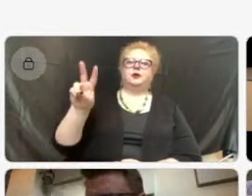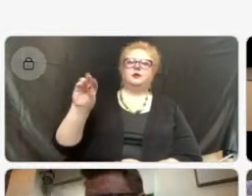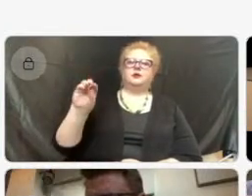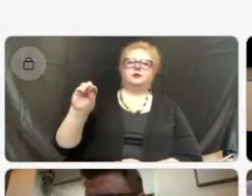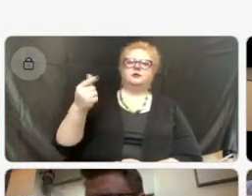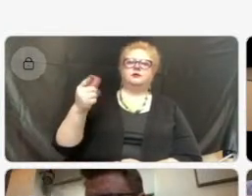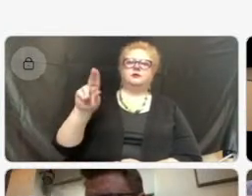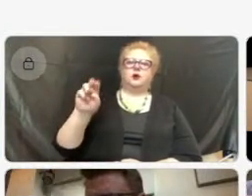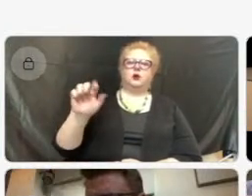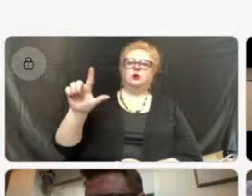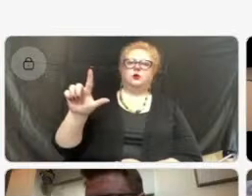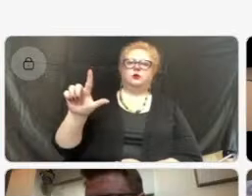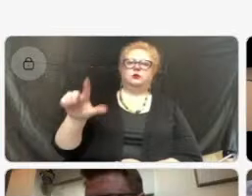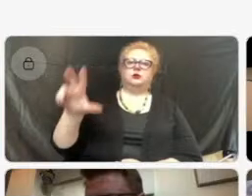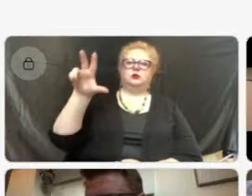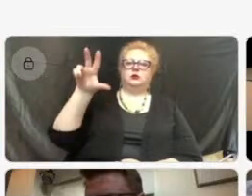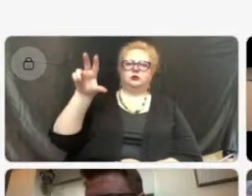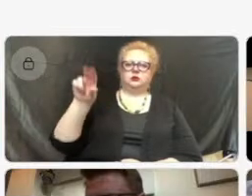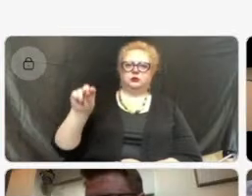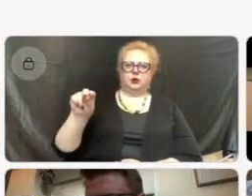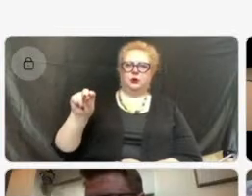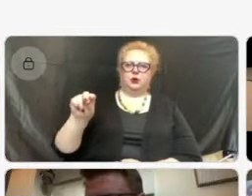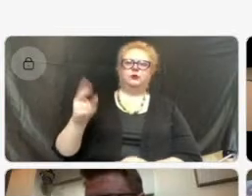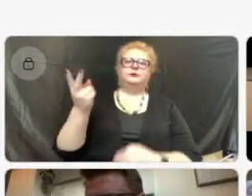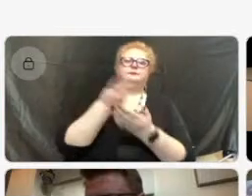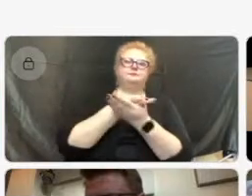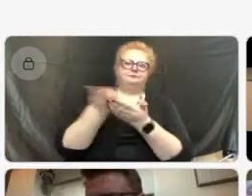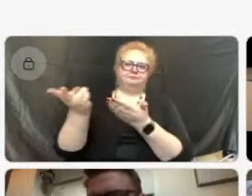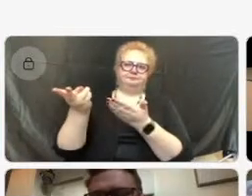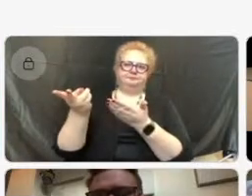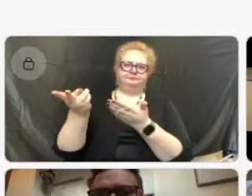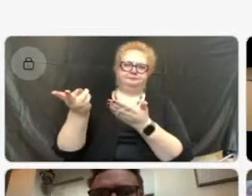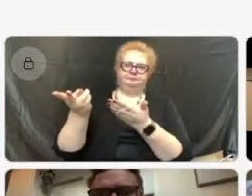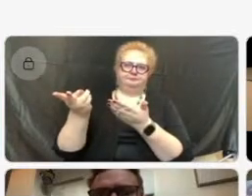No. The motion fails.